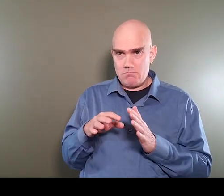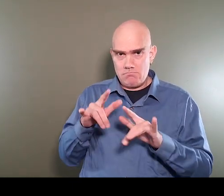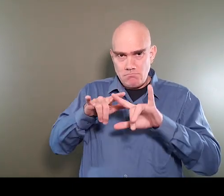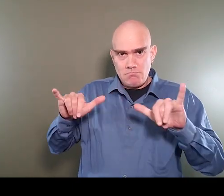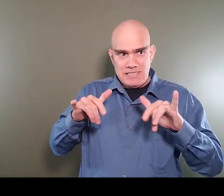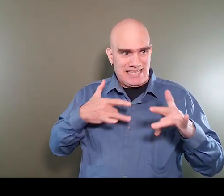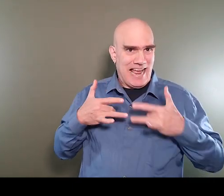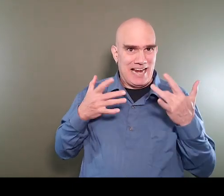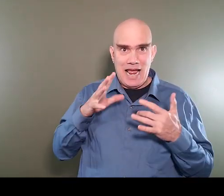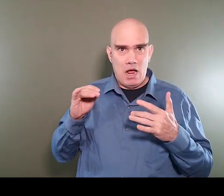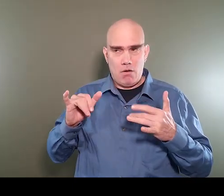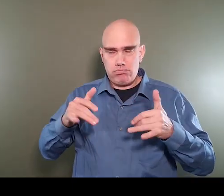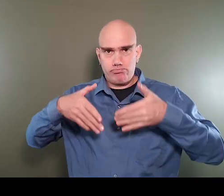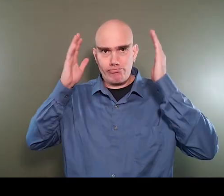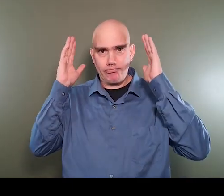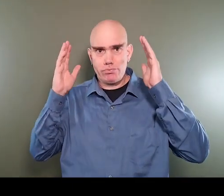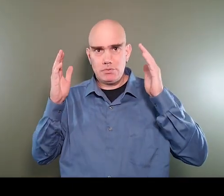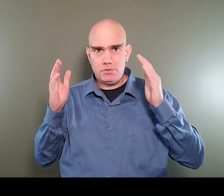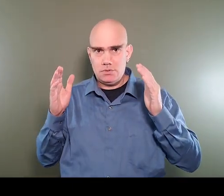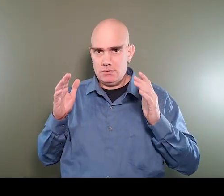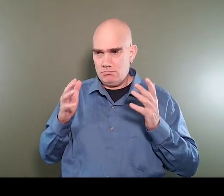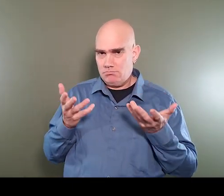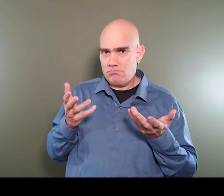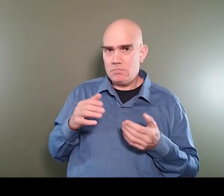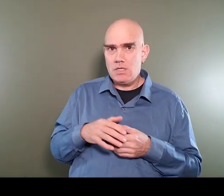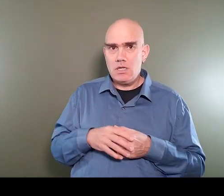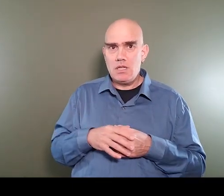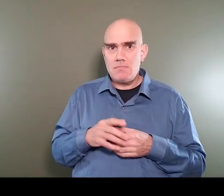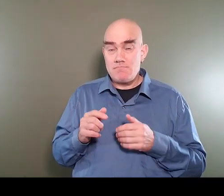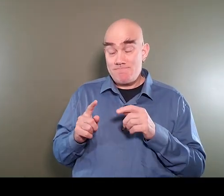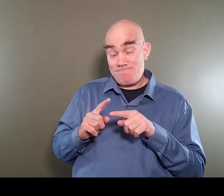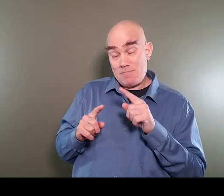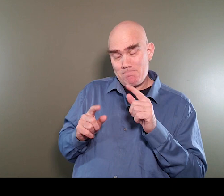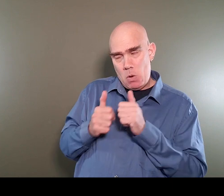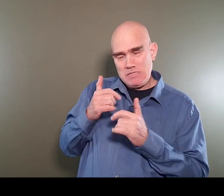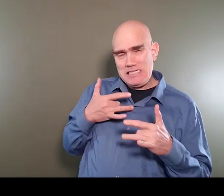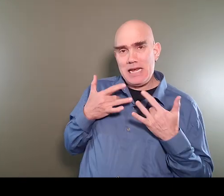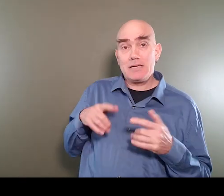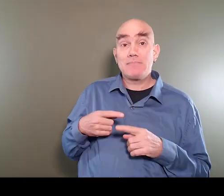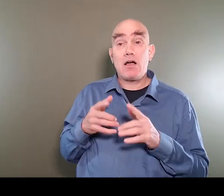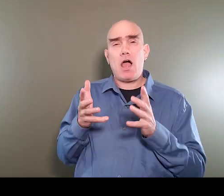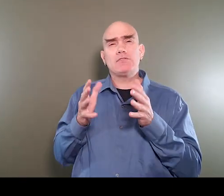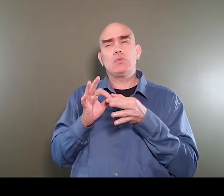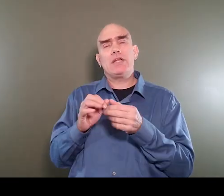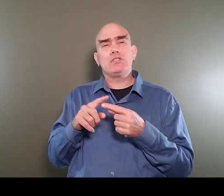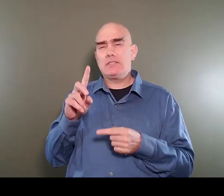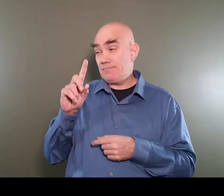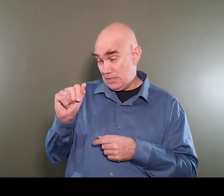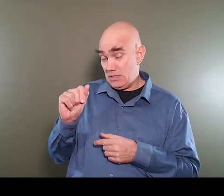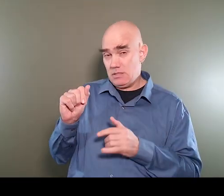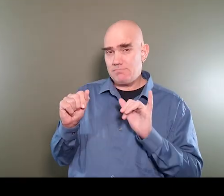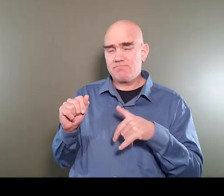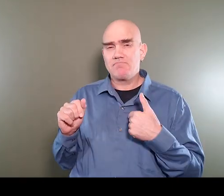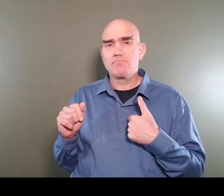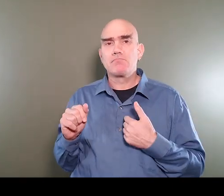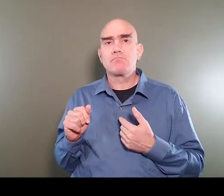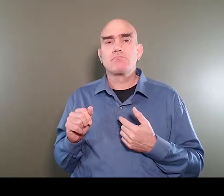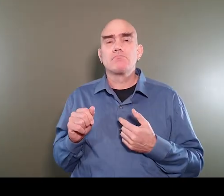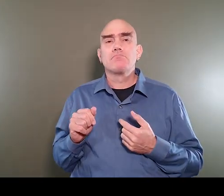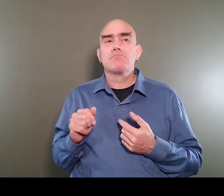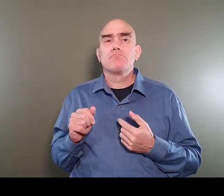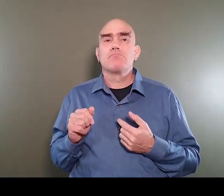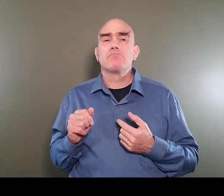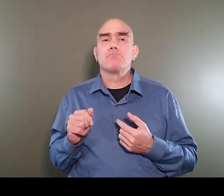One of the things that I find so both exciting and overwhelming, but mostly exciting about